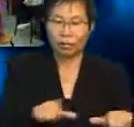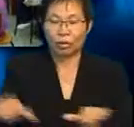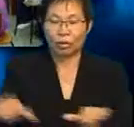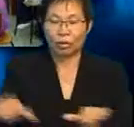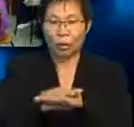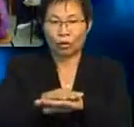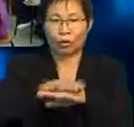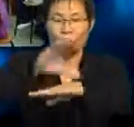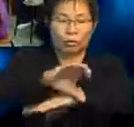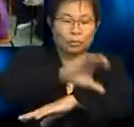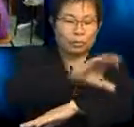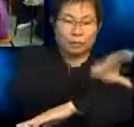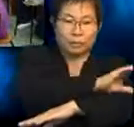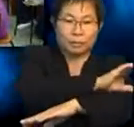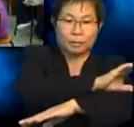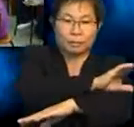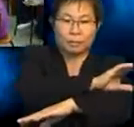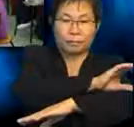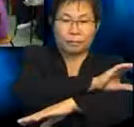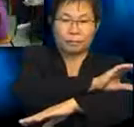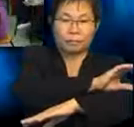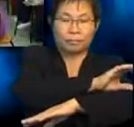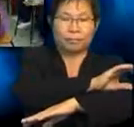do activities on the computer.